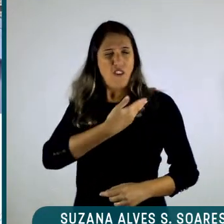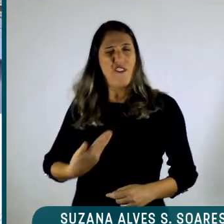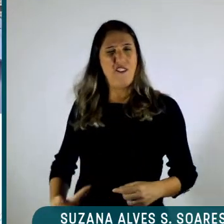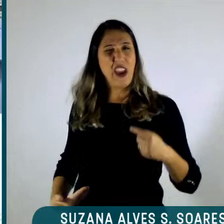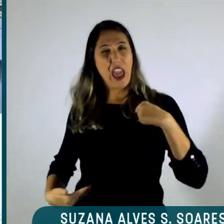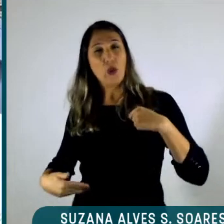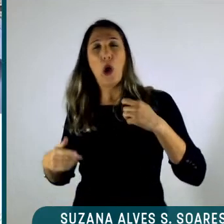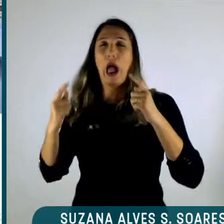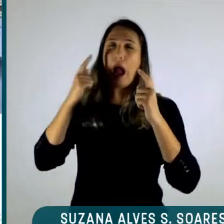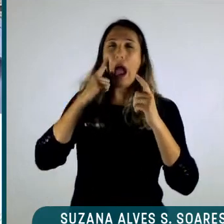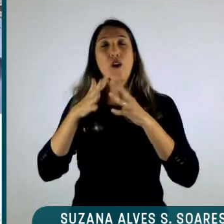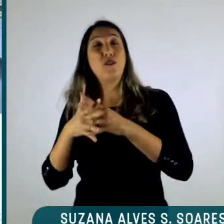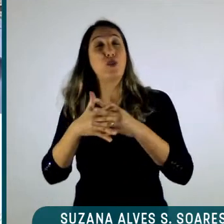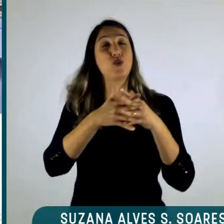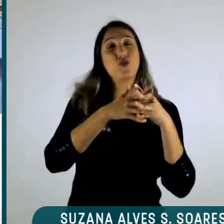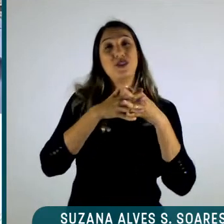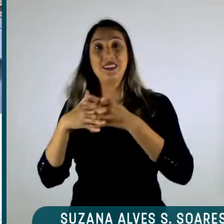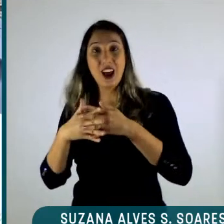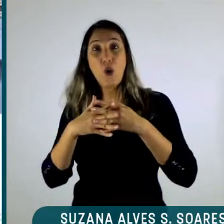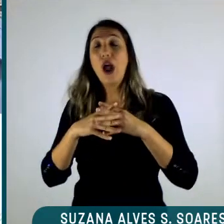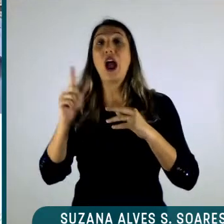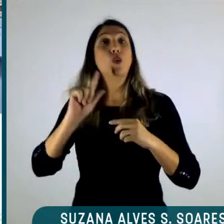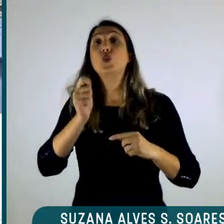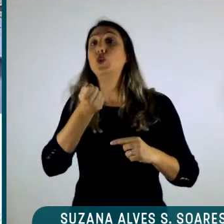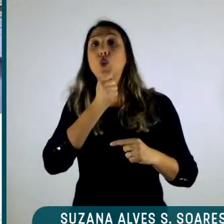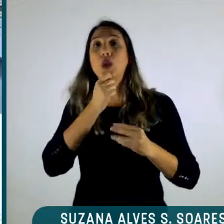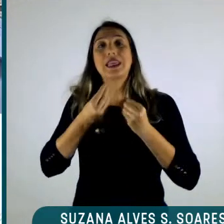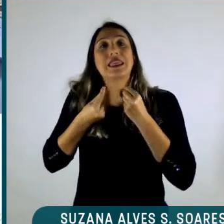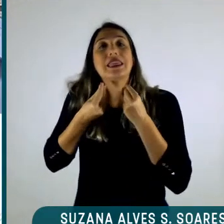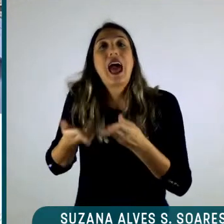we lack leadership, because